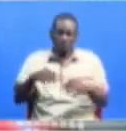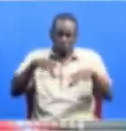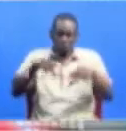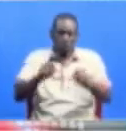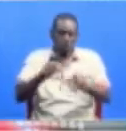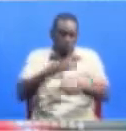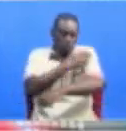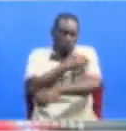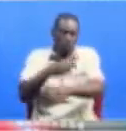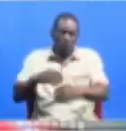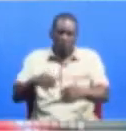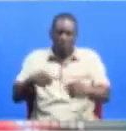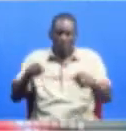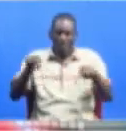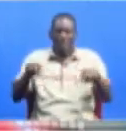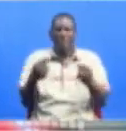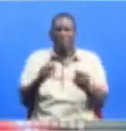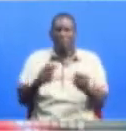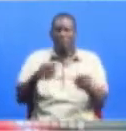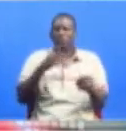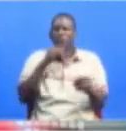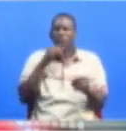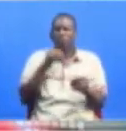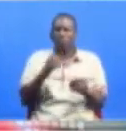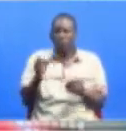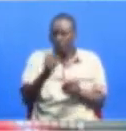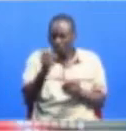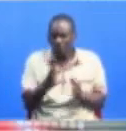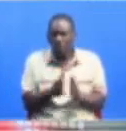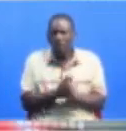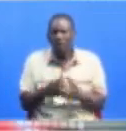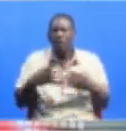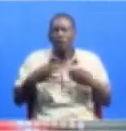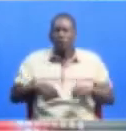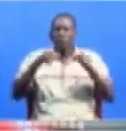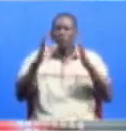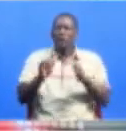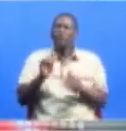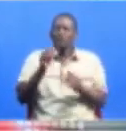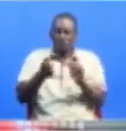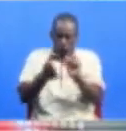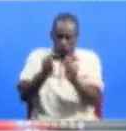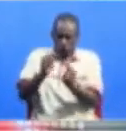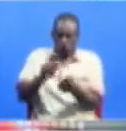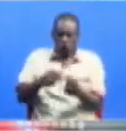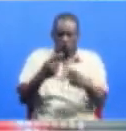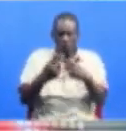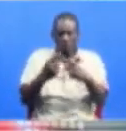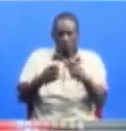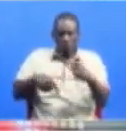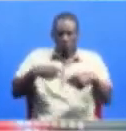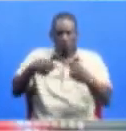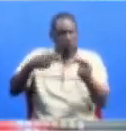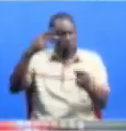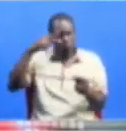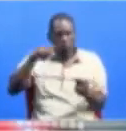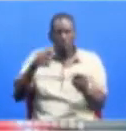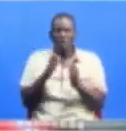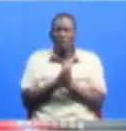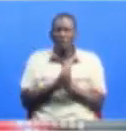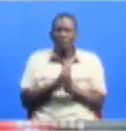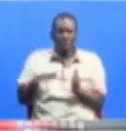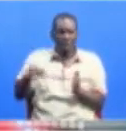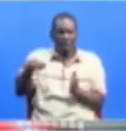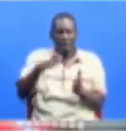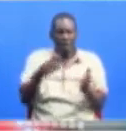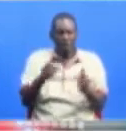Gabriel Kudaka reports, elders and health officers have called for a review of these circumcision processes and the places of the